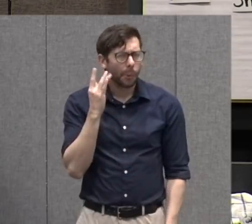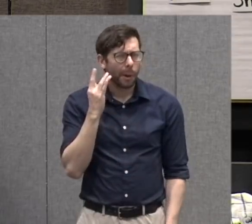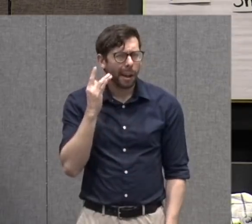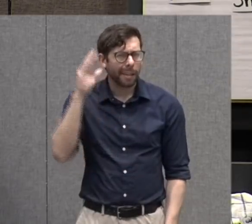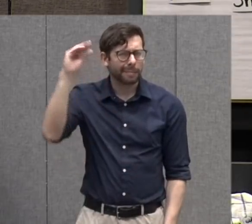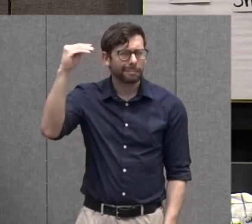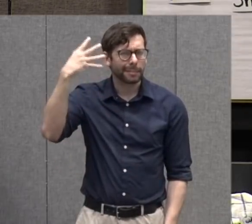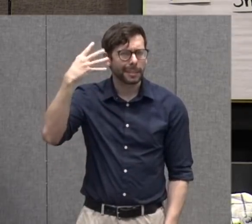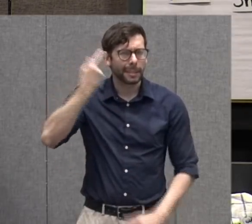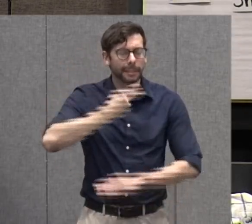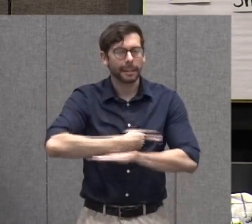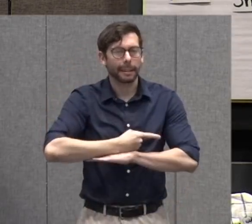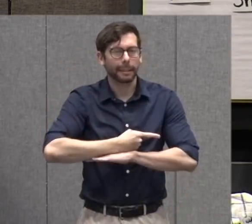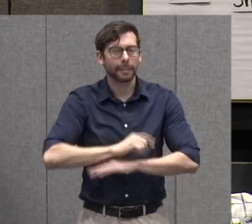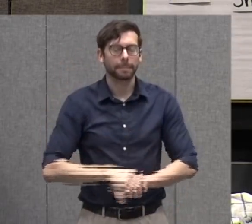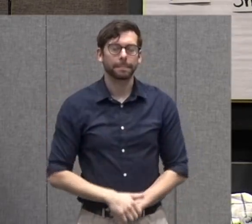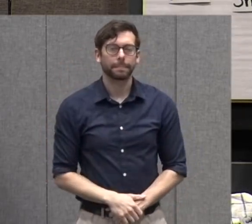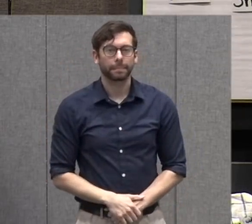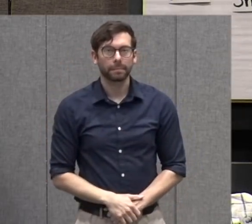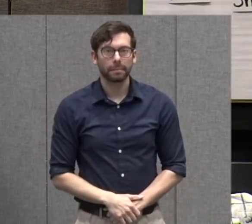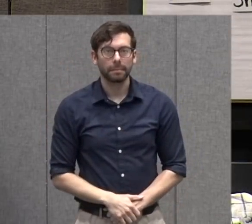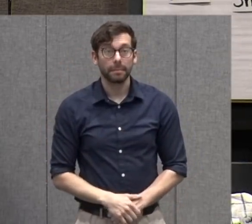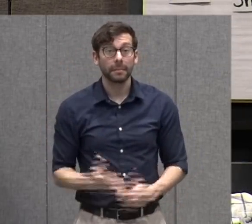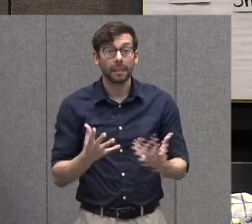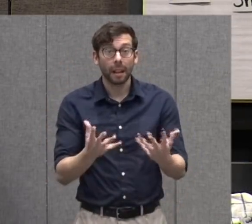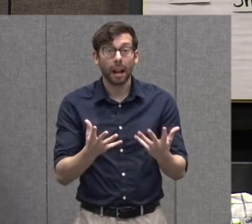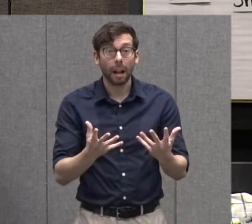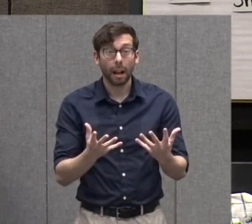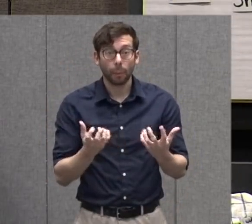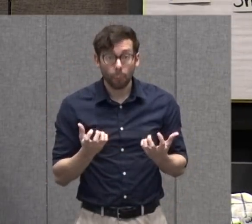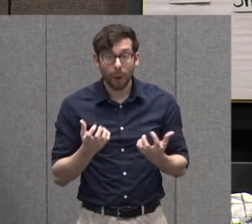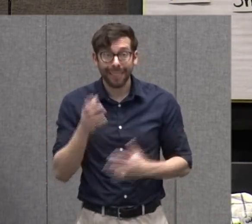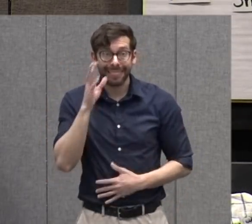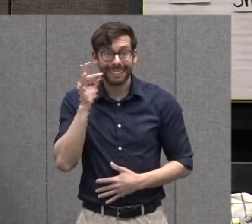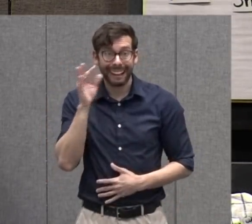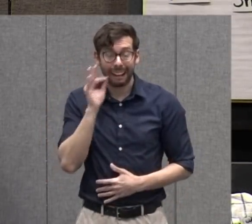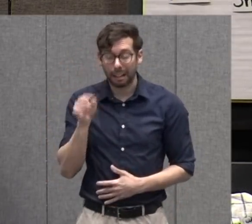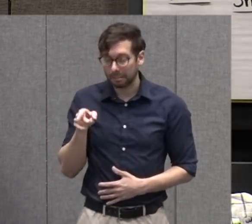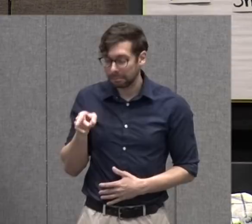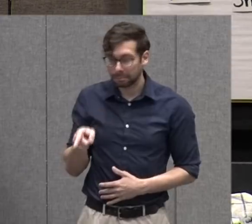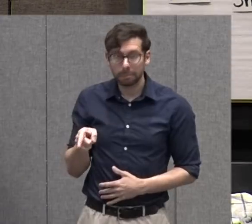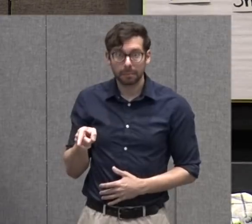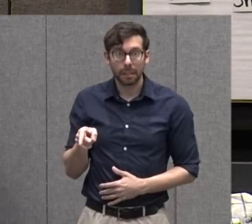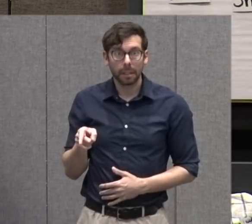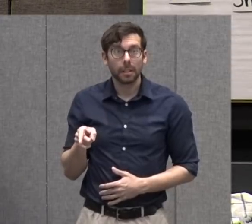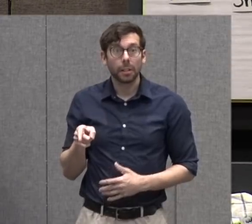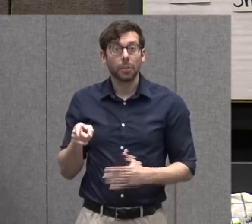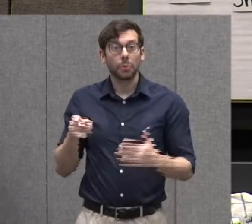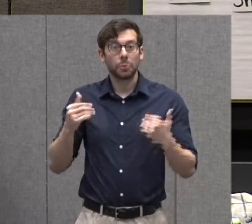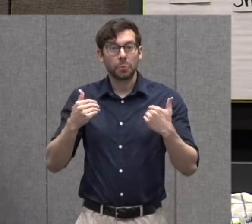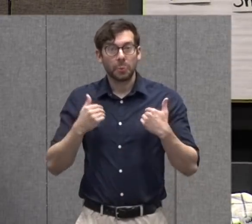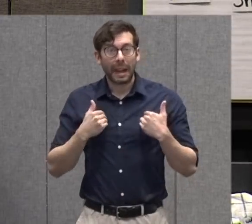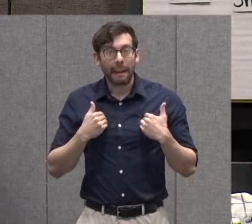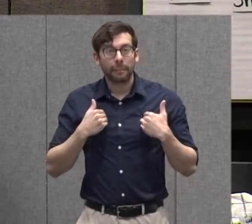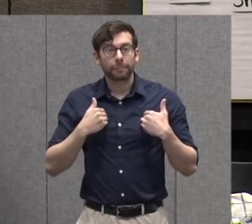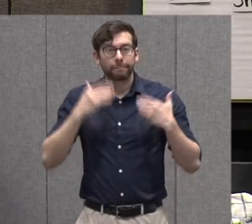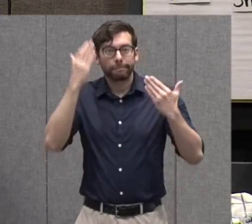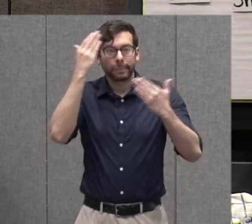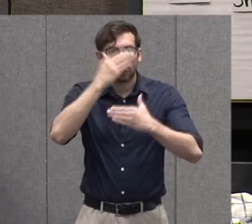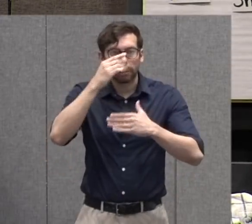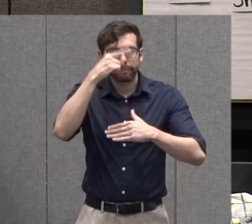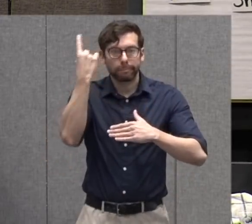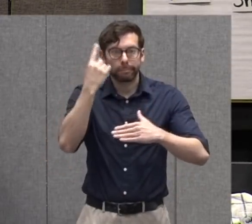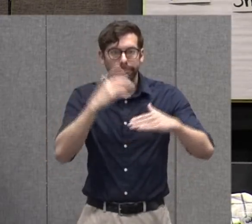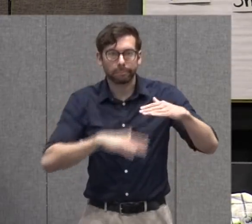day? I want my cat to have shade. So next, we need to think about it. What do